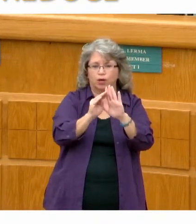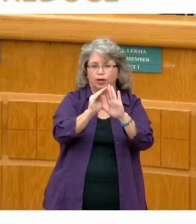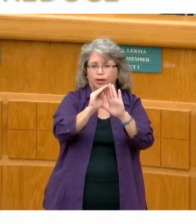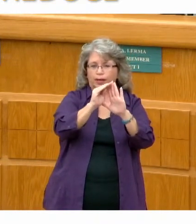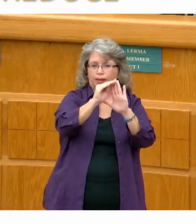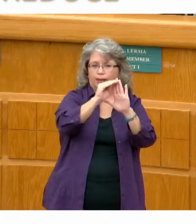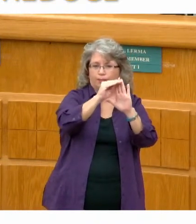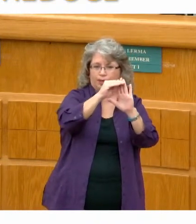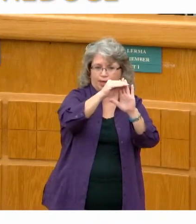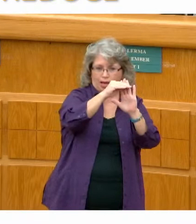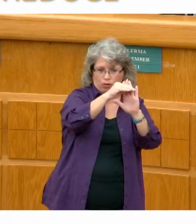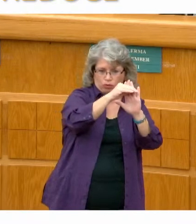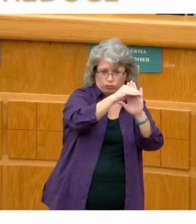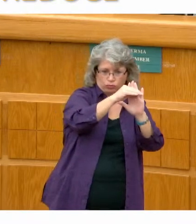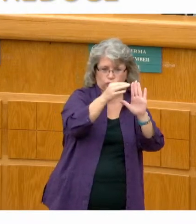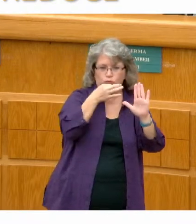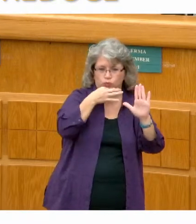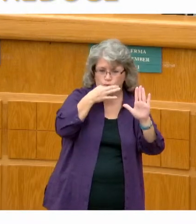future.